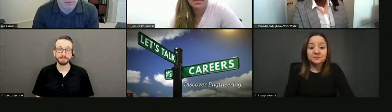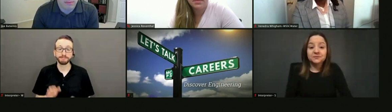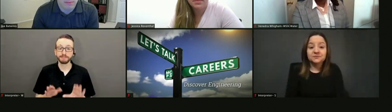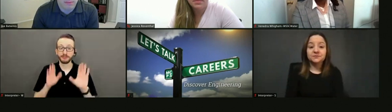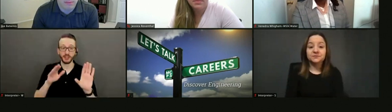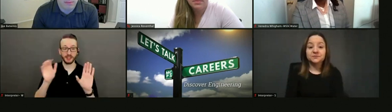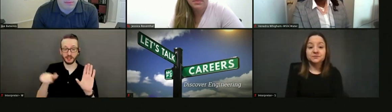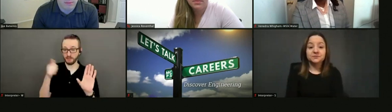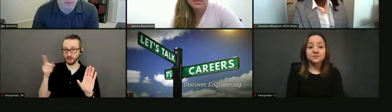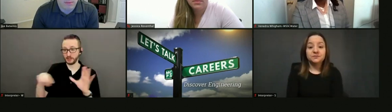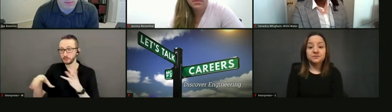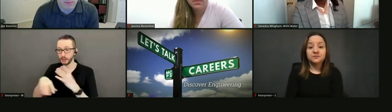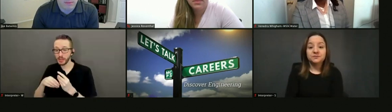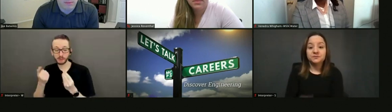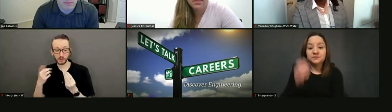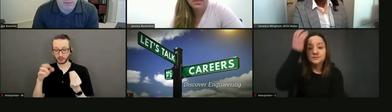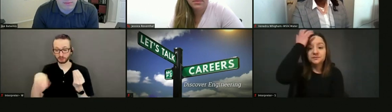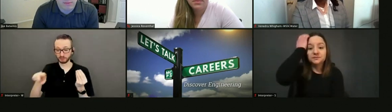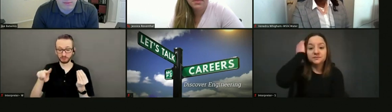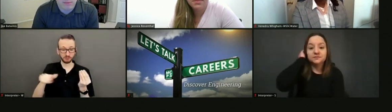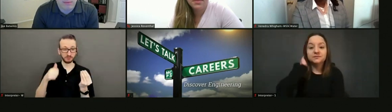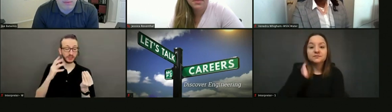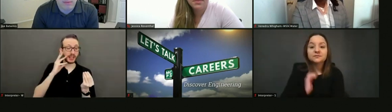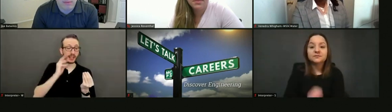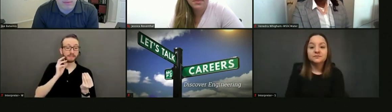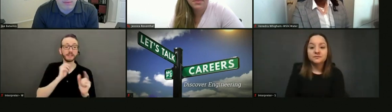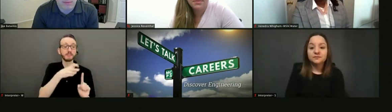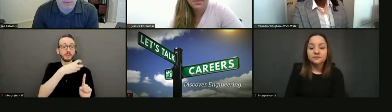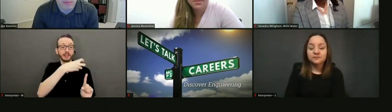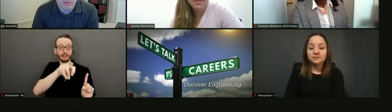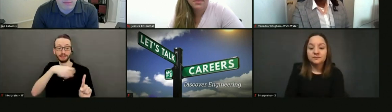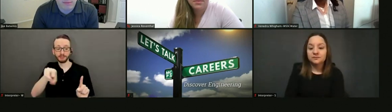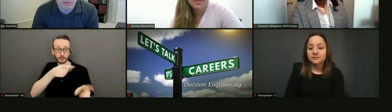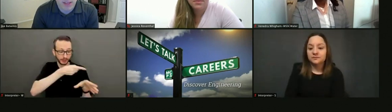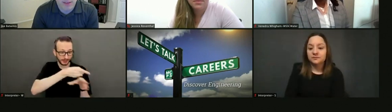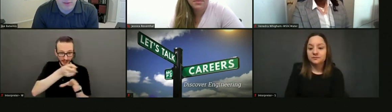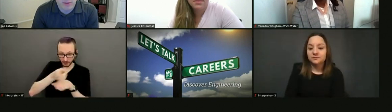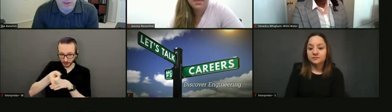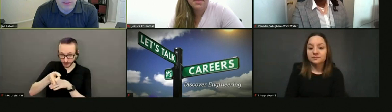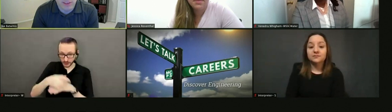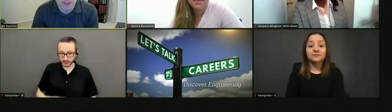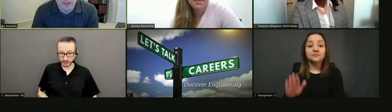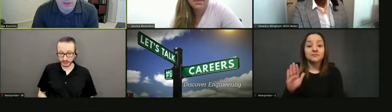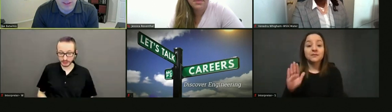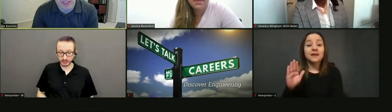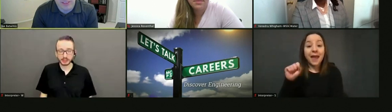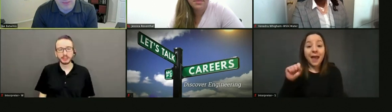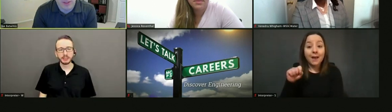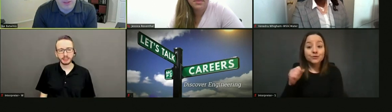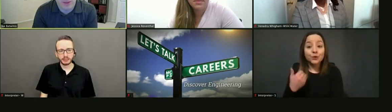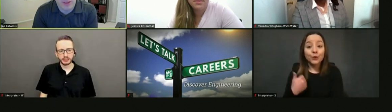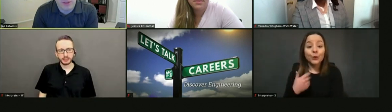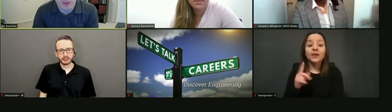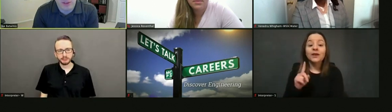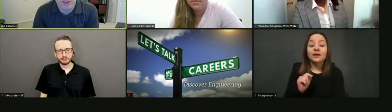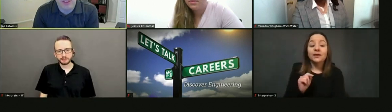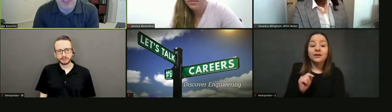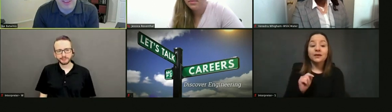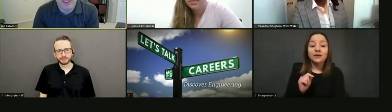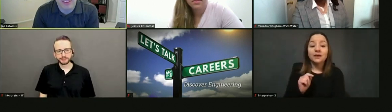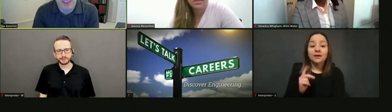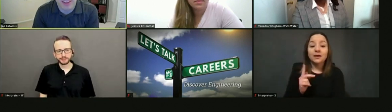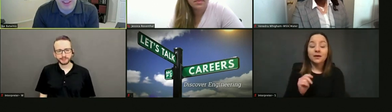add, or does anyone else have experience kind of shifting between specialties? Yeah, absolutely. Melissa made a really